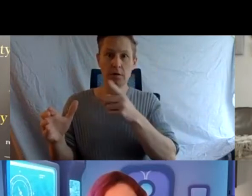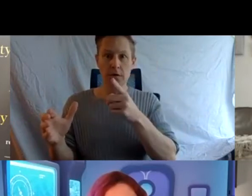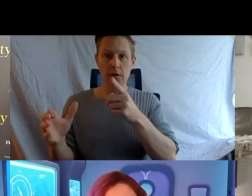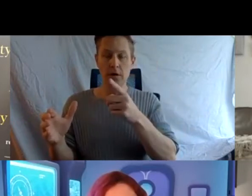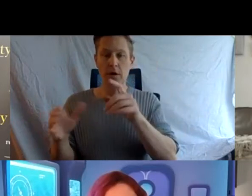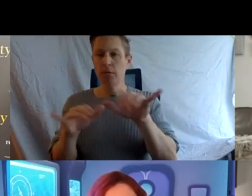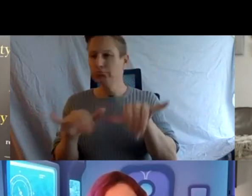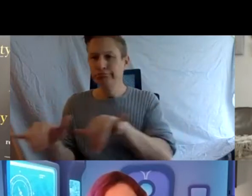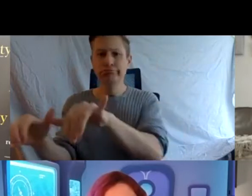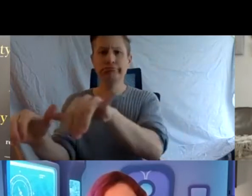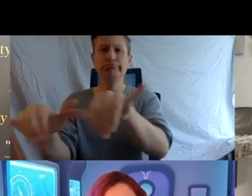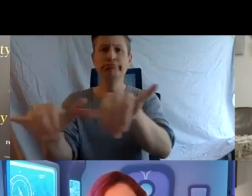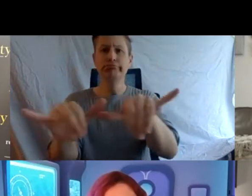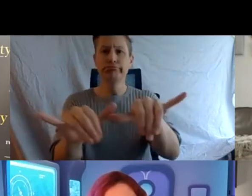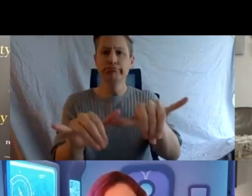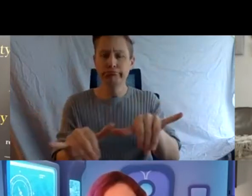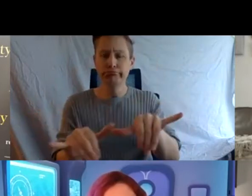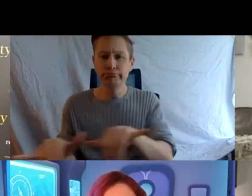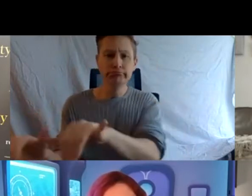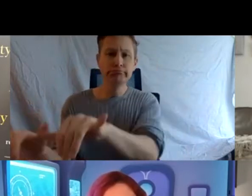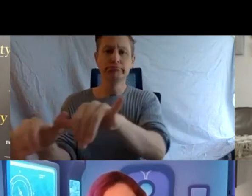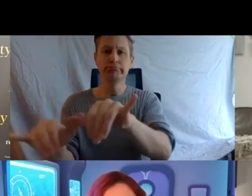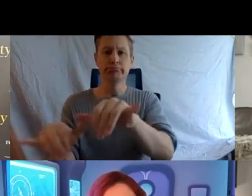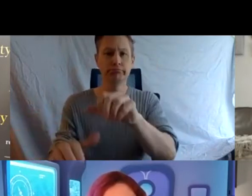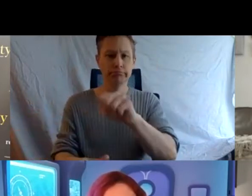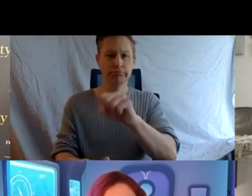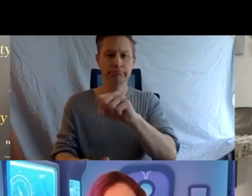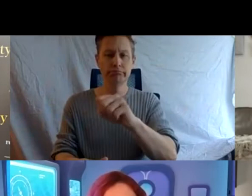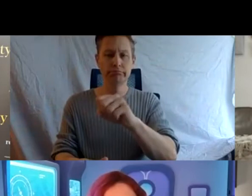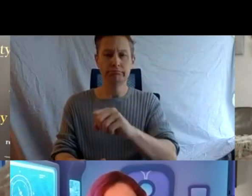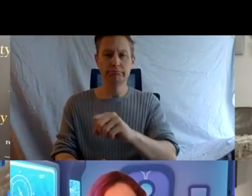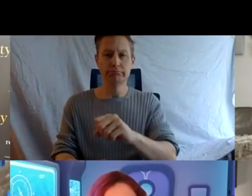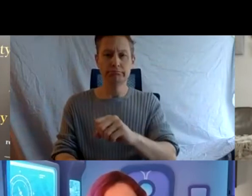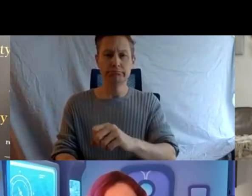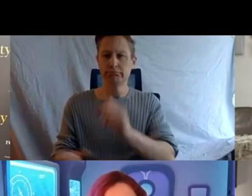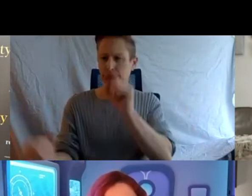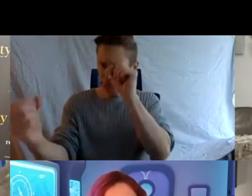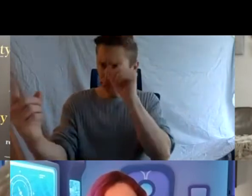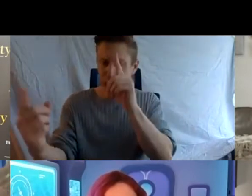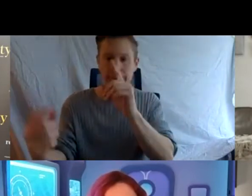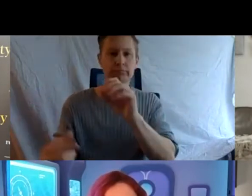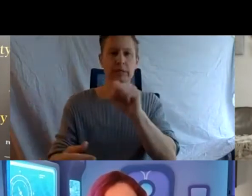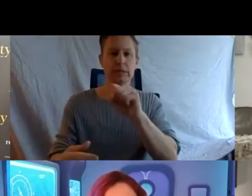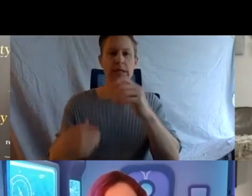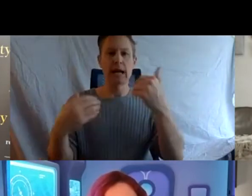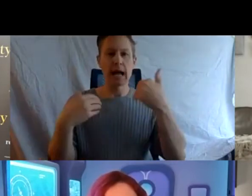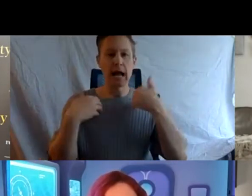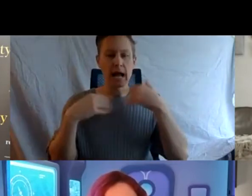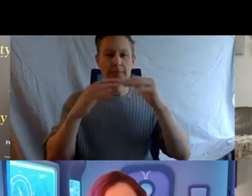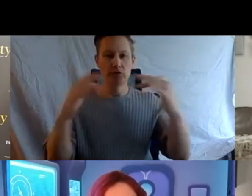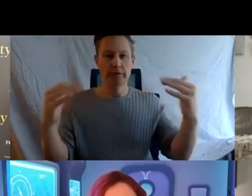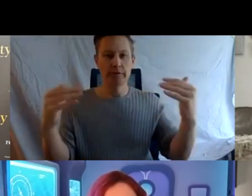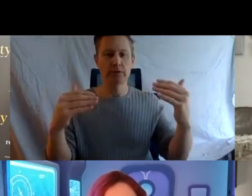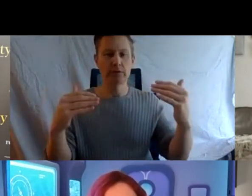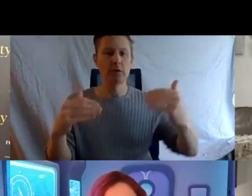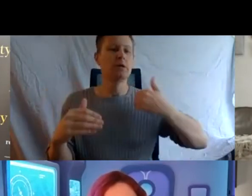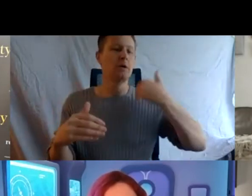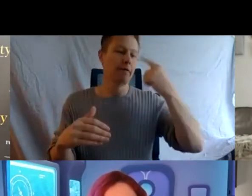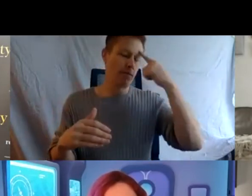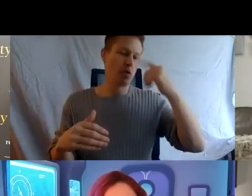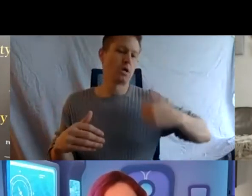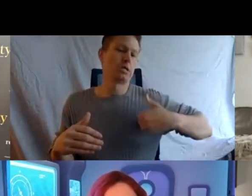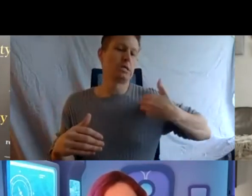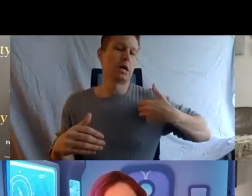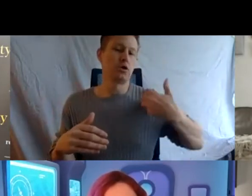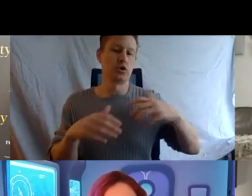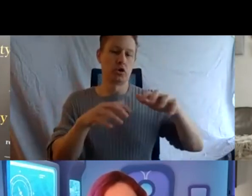in common. And I think if we would get that diversity in at a younger age, right?